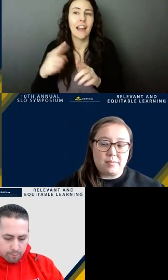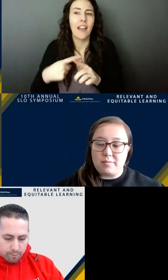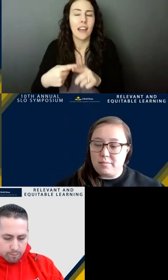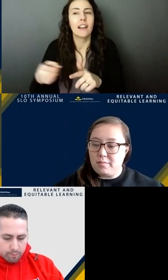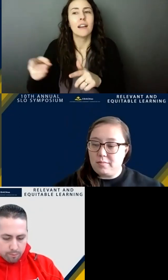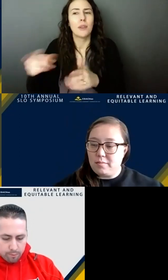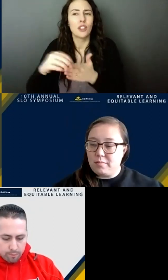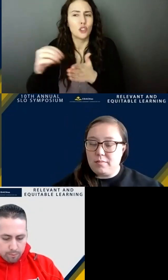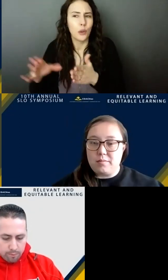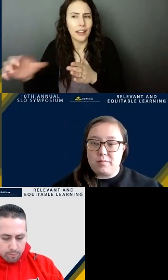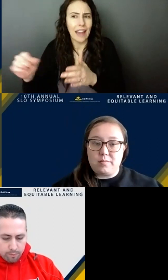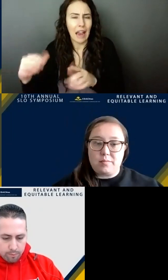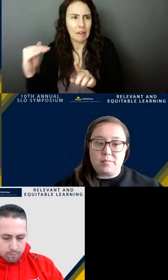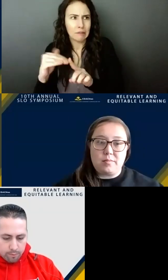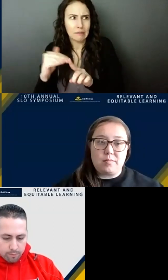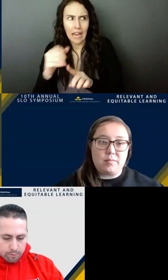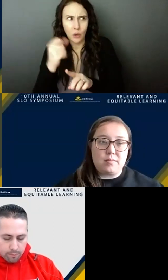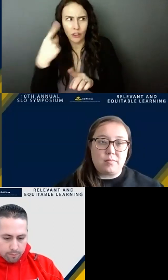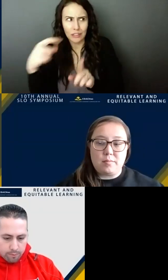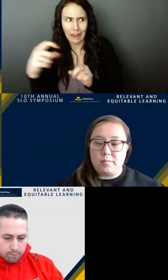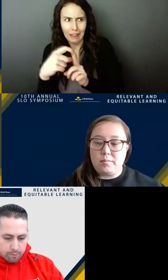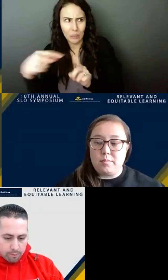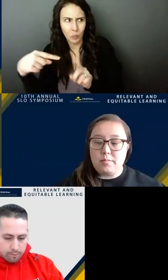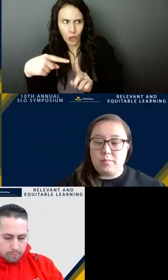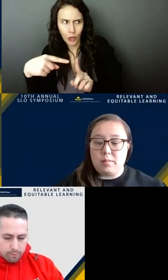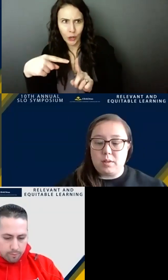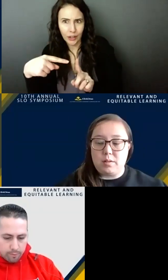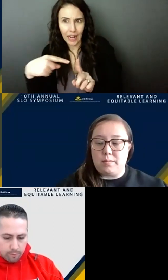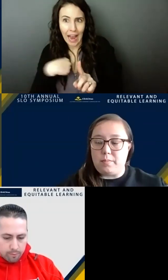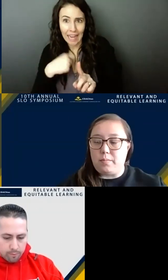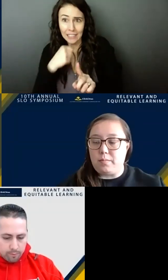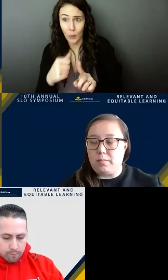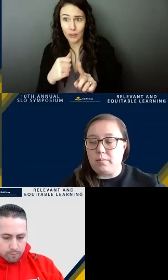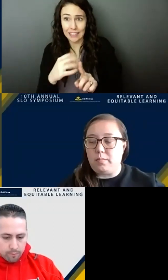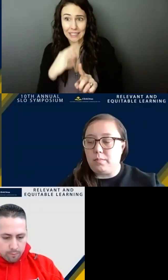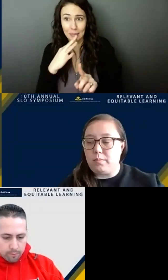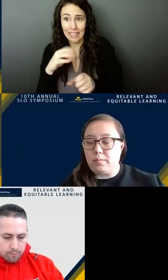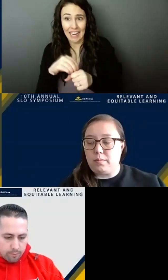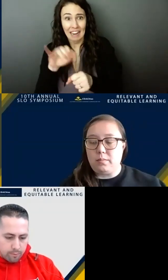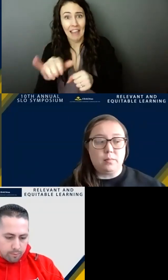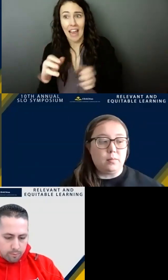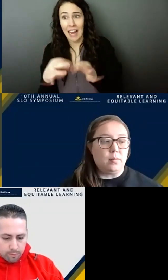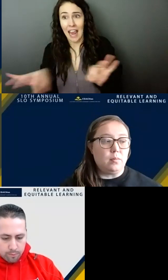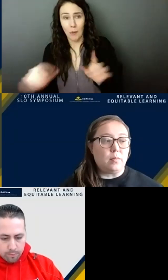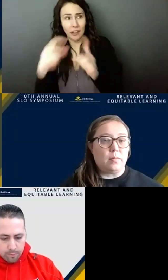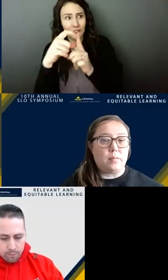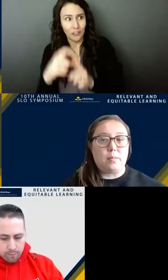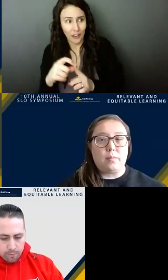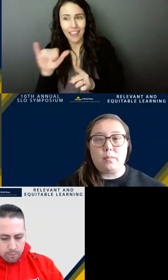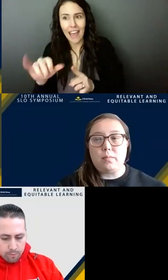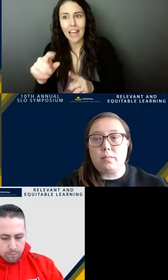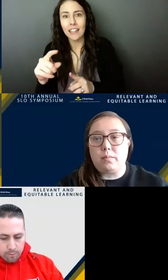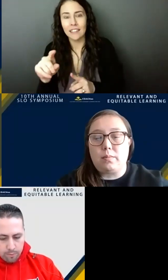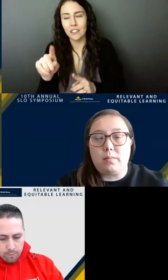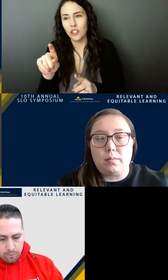saying, I don't even understand this. This is what I'm supposed to be learning, and I don't even speak in these terms, right? Which should be a red flag for